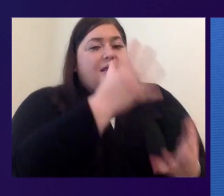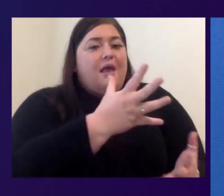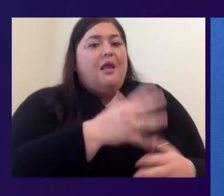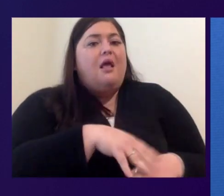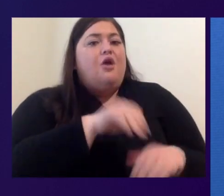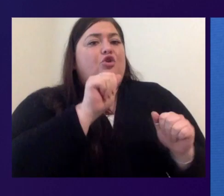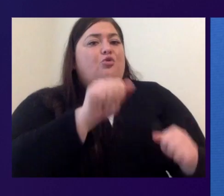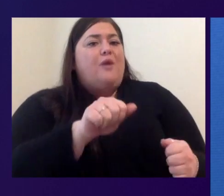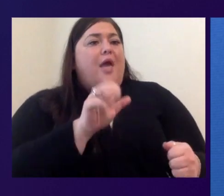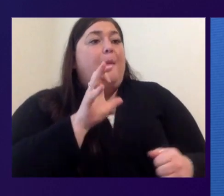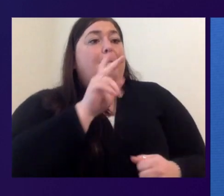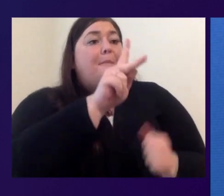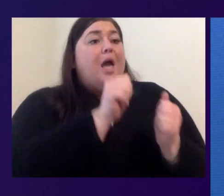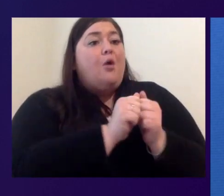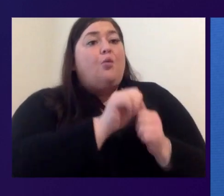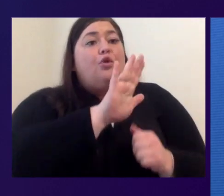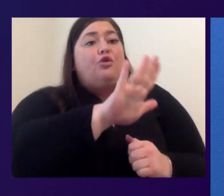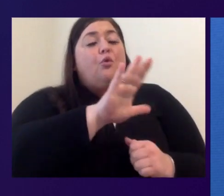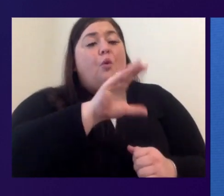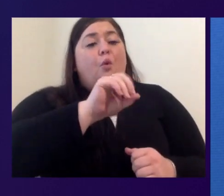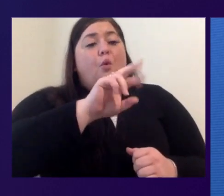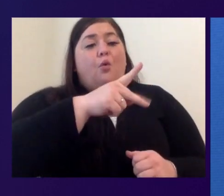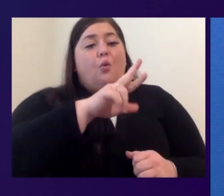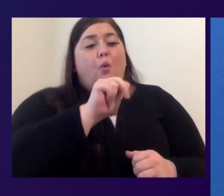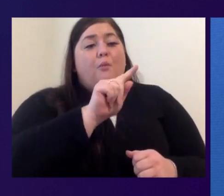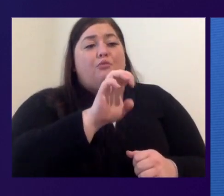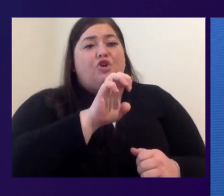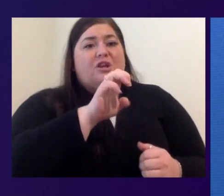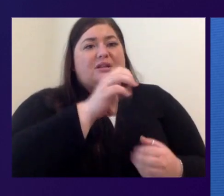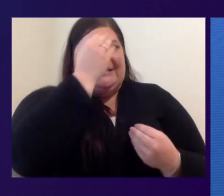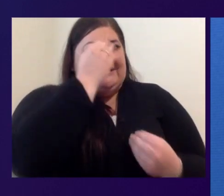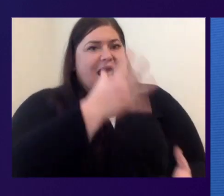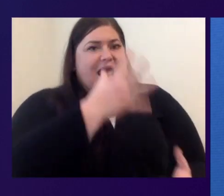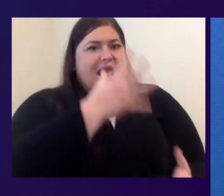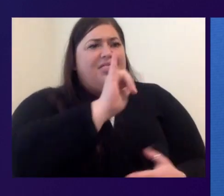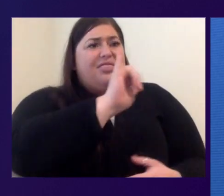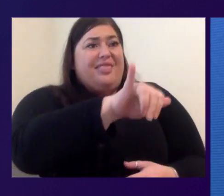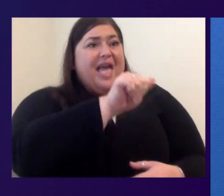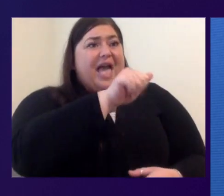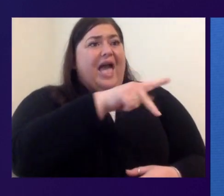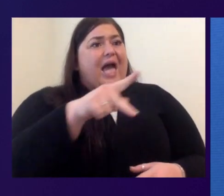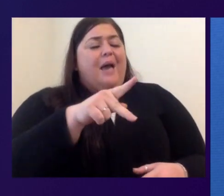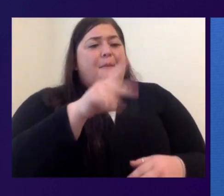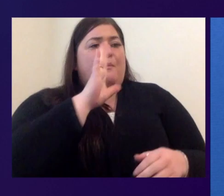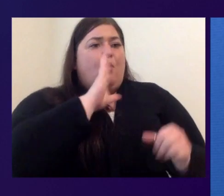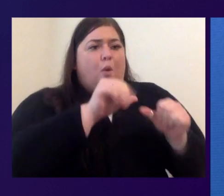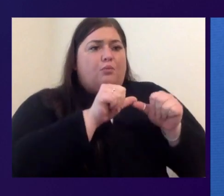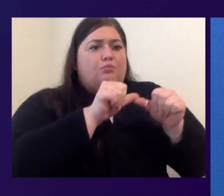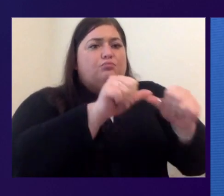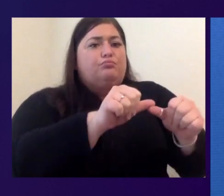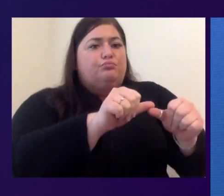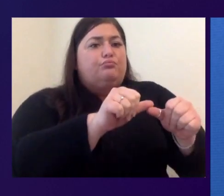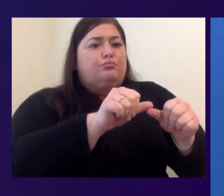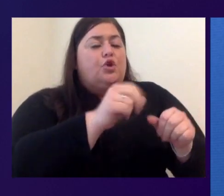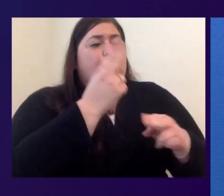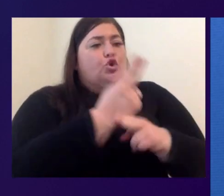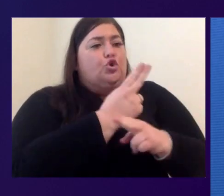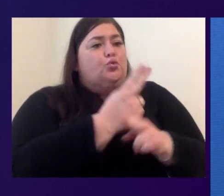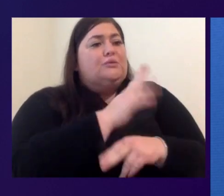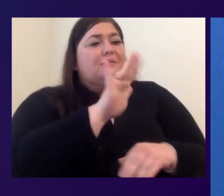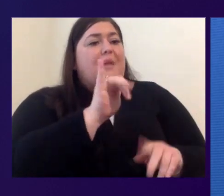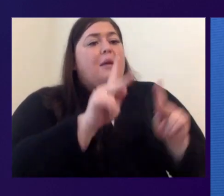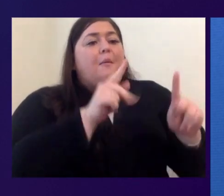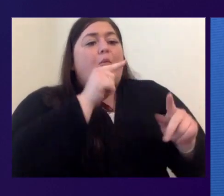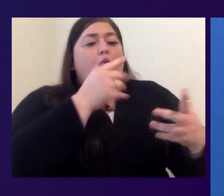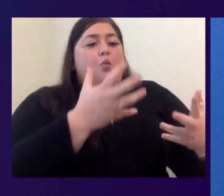network later with that same device, right? So it's a long-lived application that's constantly being utilized by folks when they're trying to be productive, trying to get